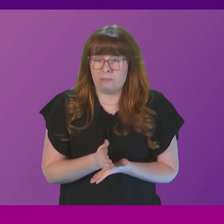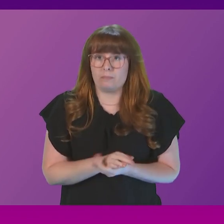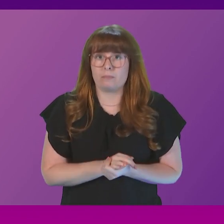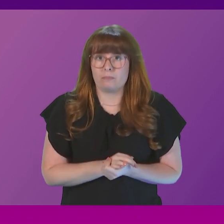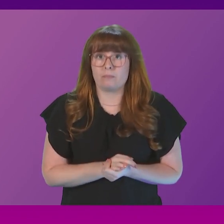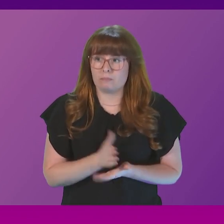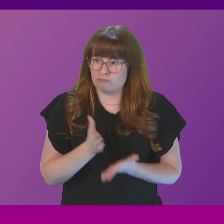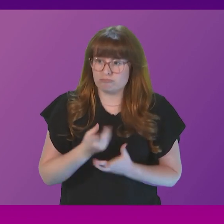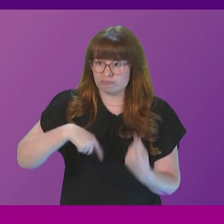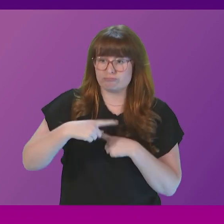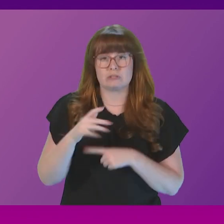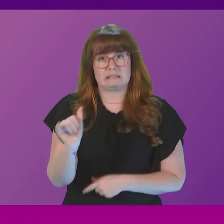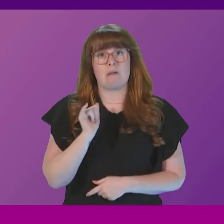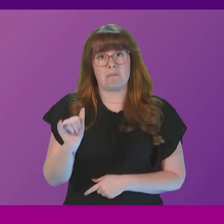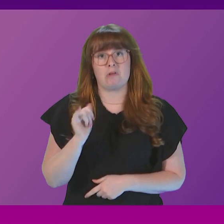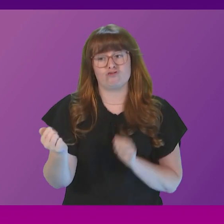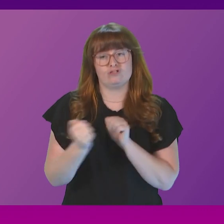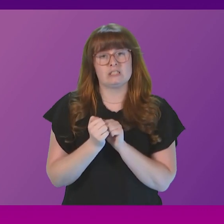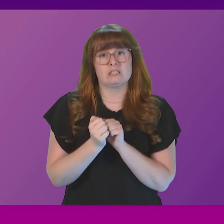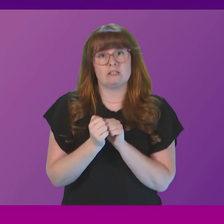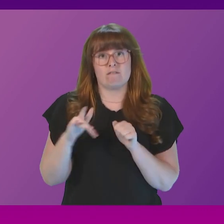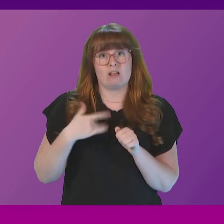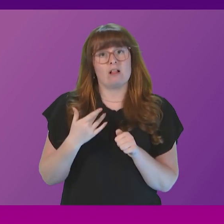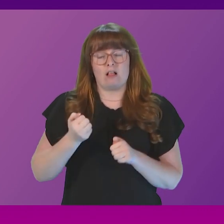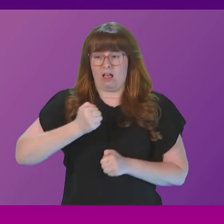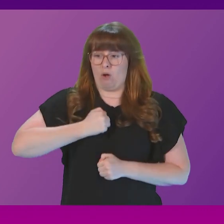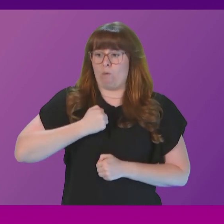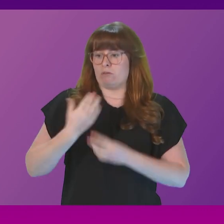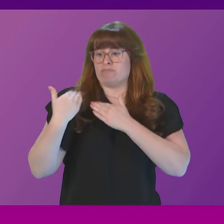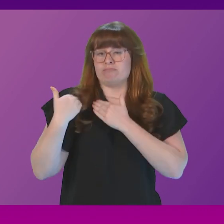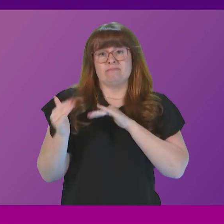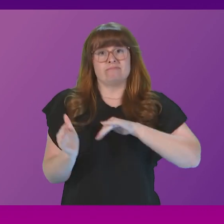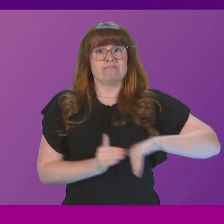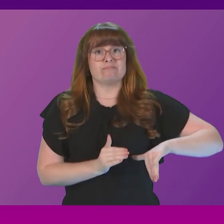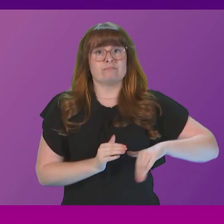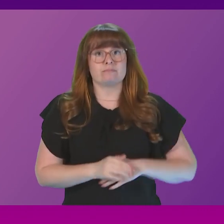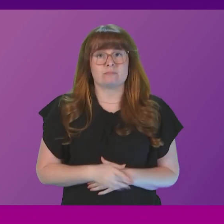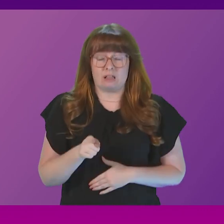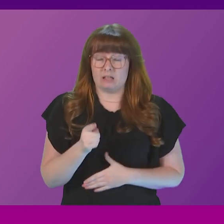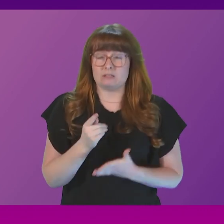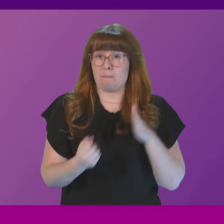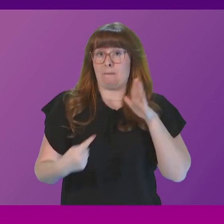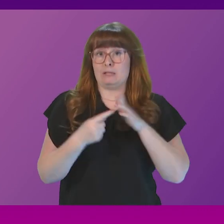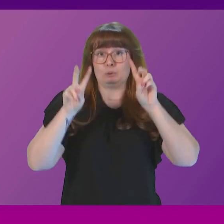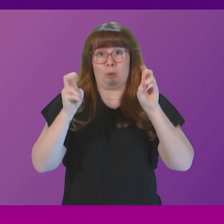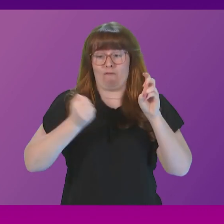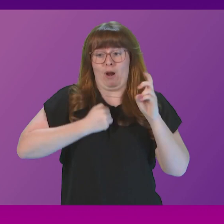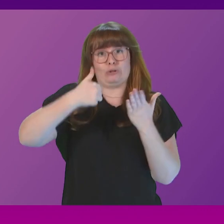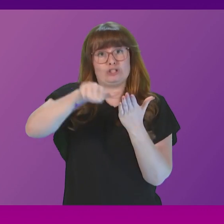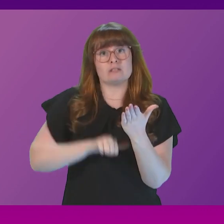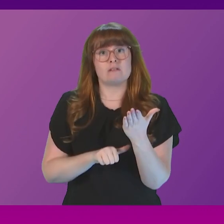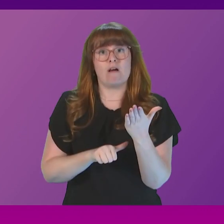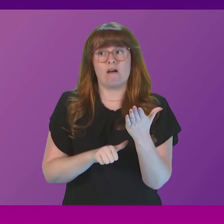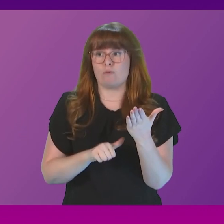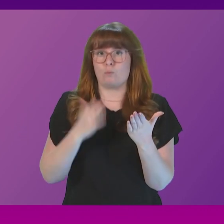Absolutely, one here in relation to that undermining of devolution. In fact, it was the topic on the top of the agenda when